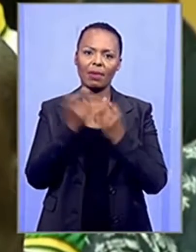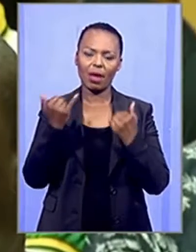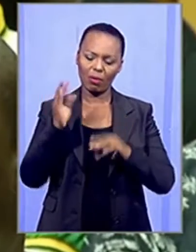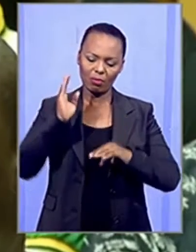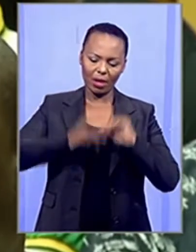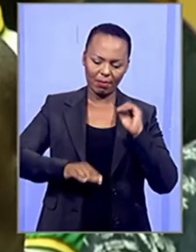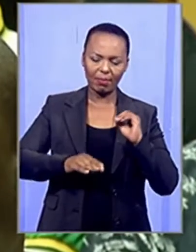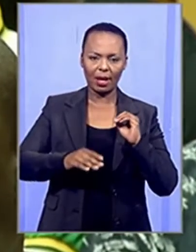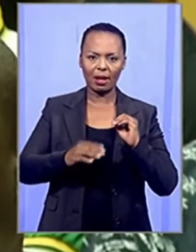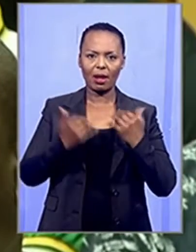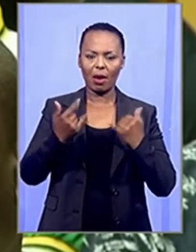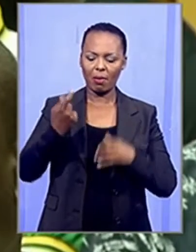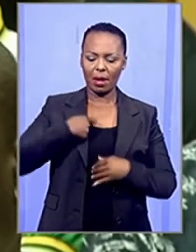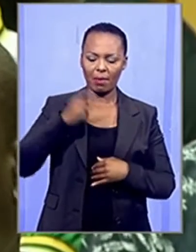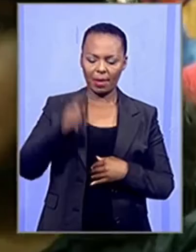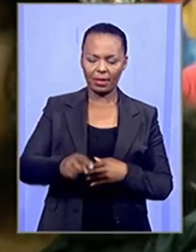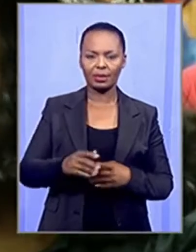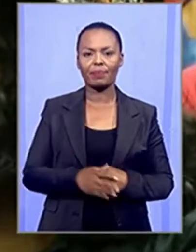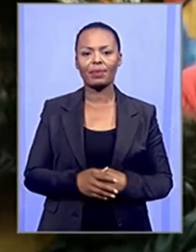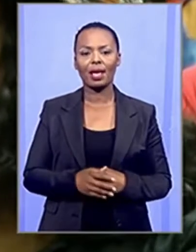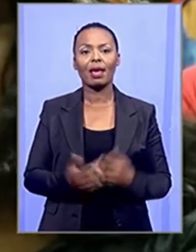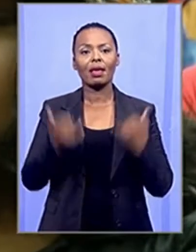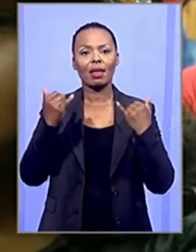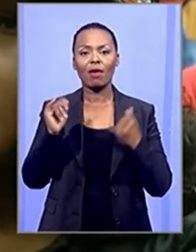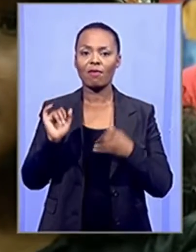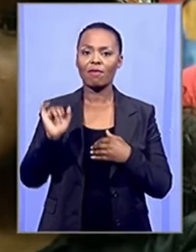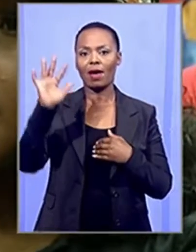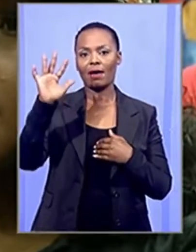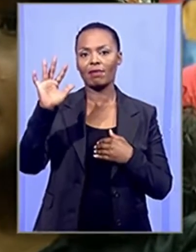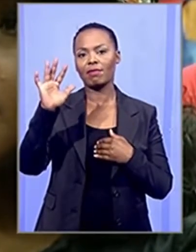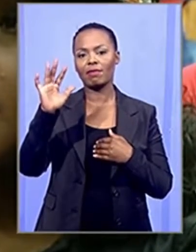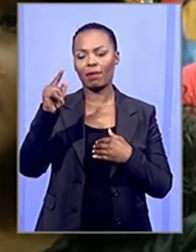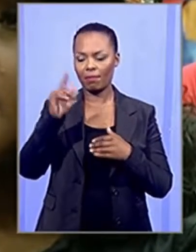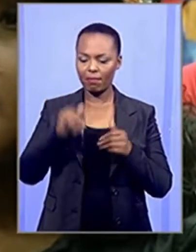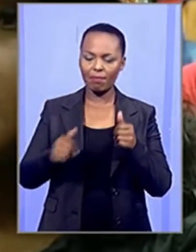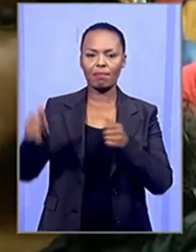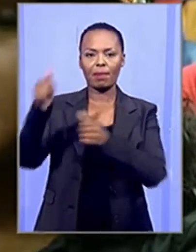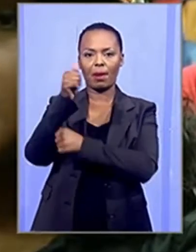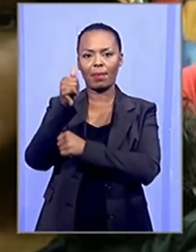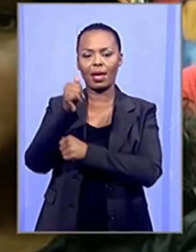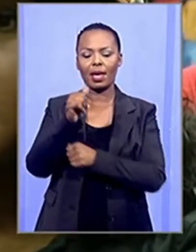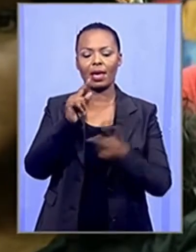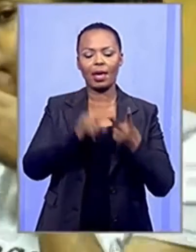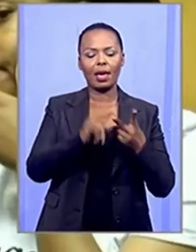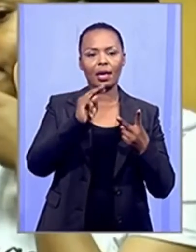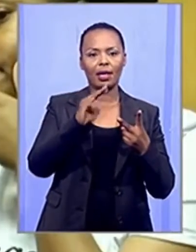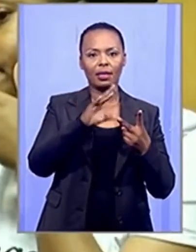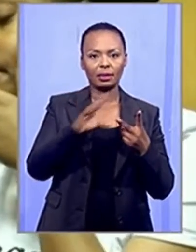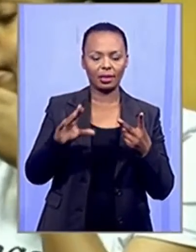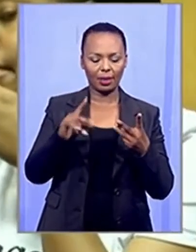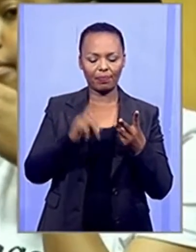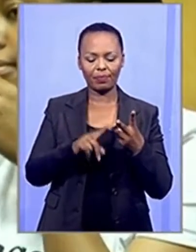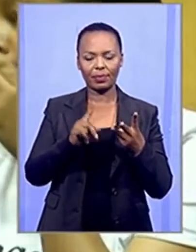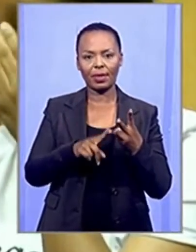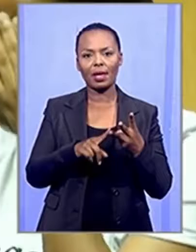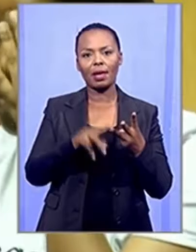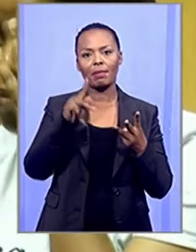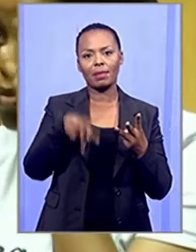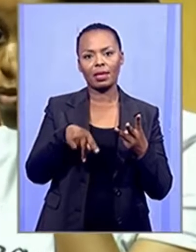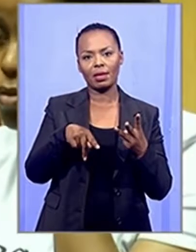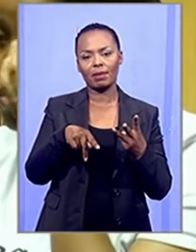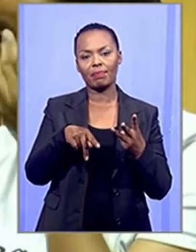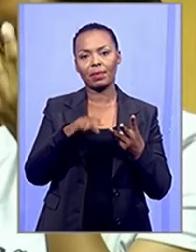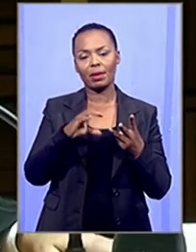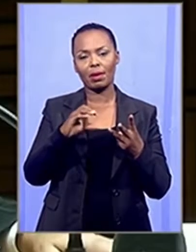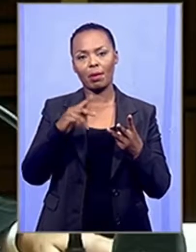ditshenyegelo. Baeteledipele ba le batlhano ba ba kwa godimo ba mokgatlho ANC ga mmogo le komiti khuduthamaga ya porofense ke ba ba neng ba